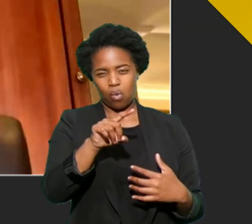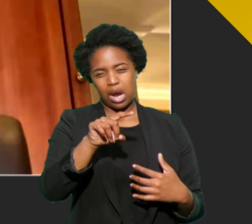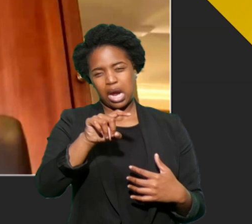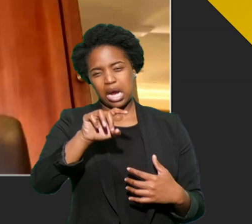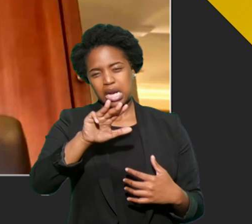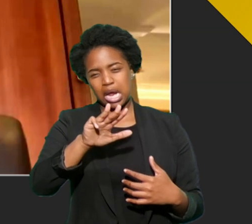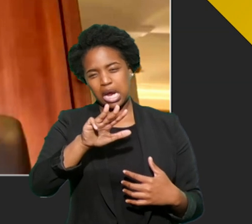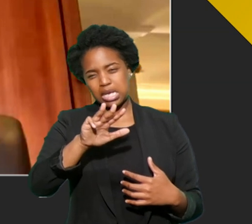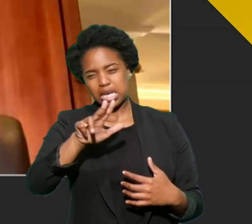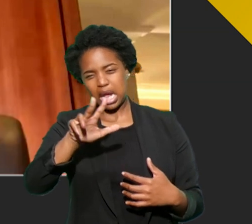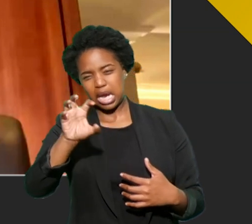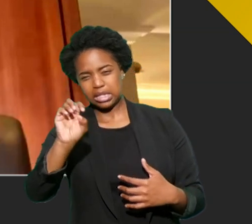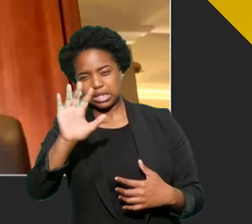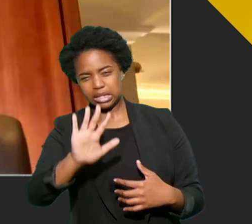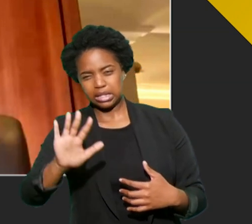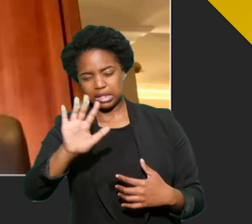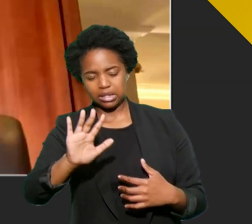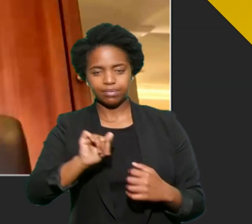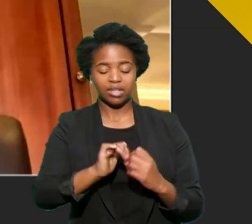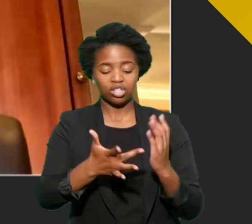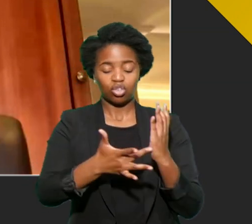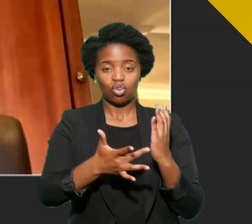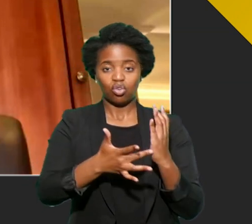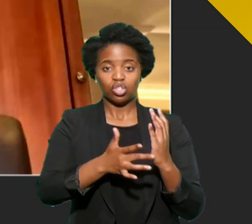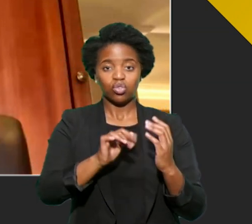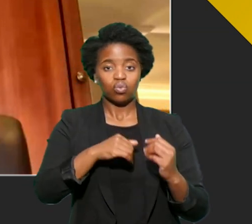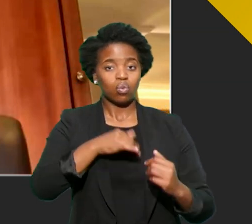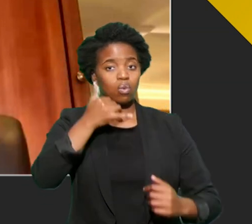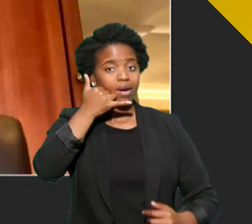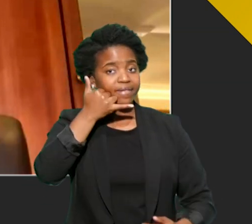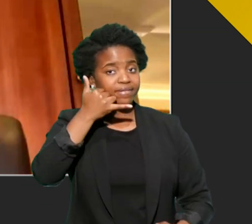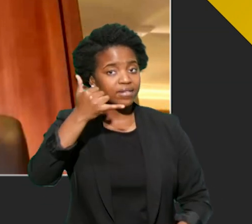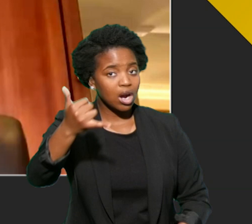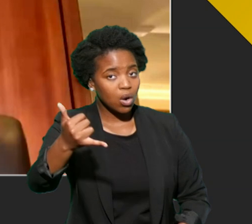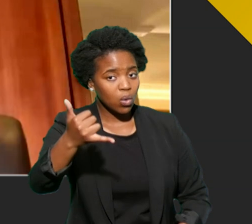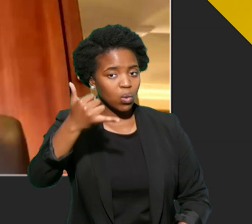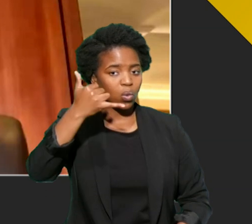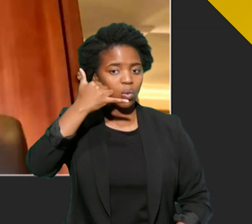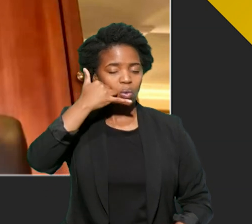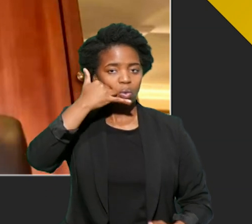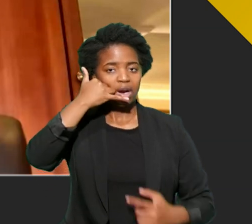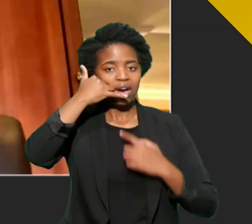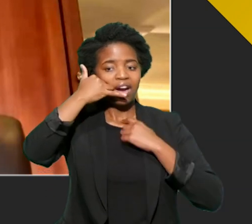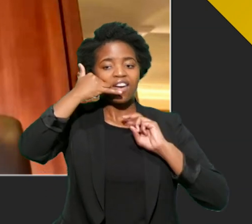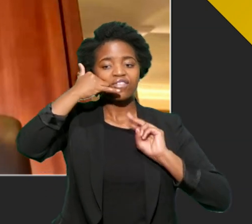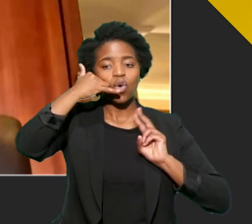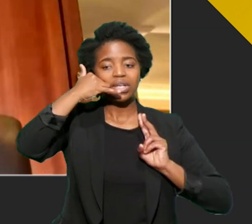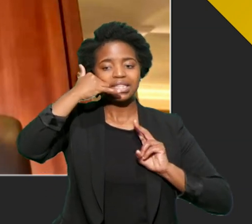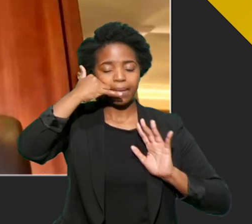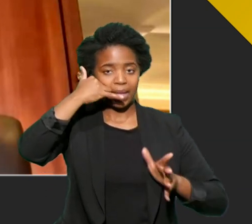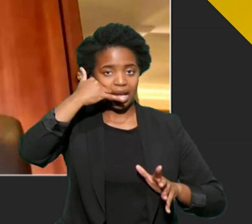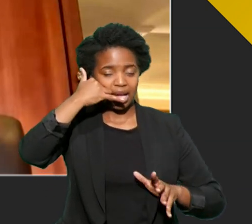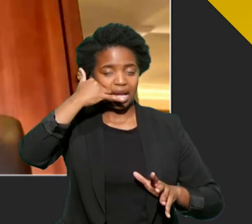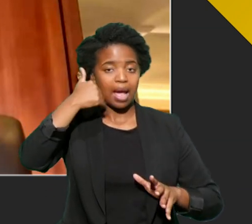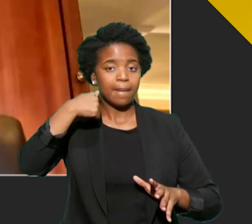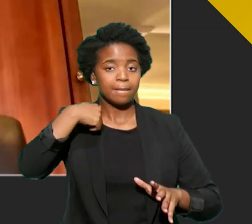a technology where you could be able to speak with another person using voice on a cellular